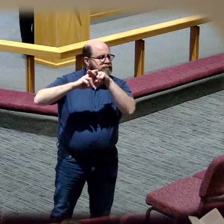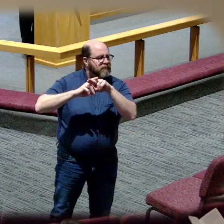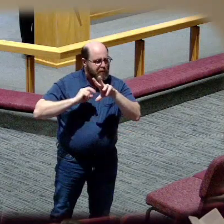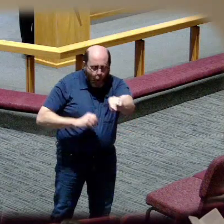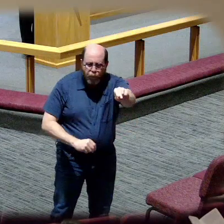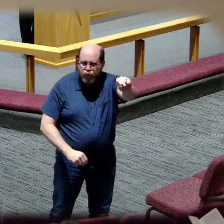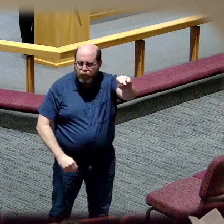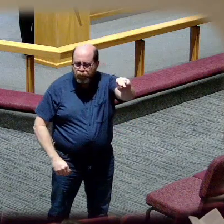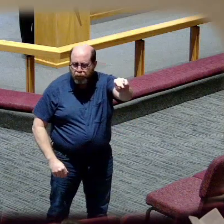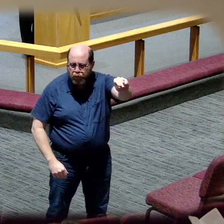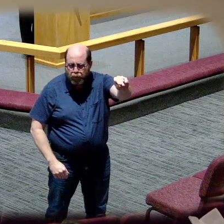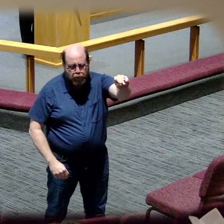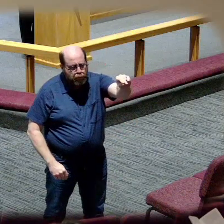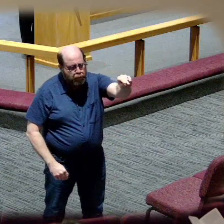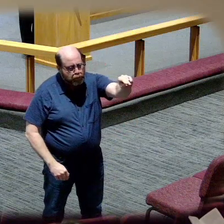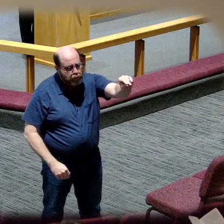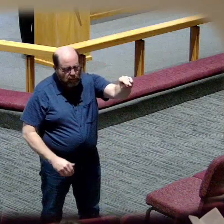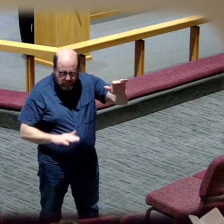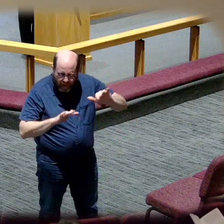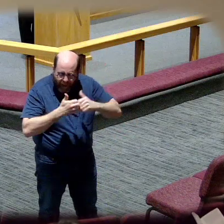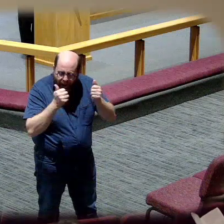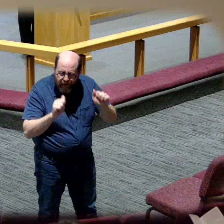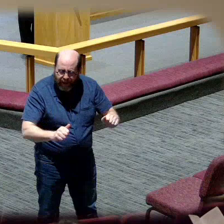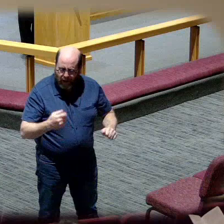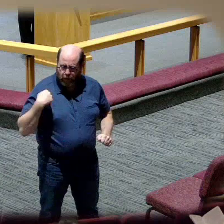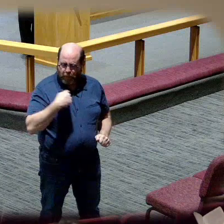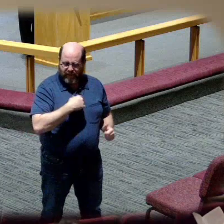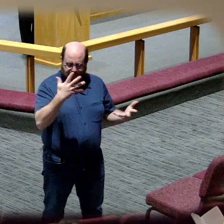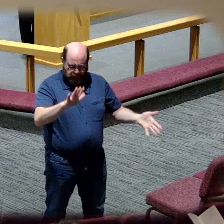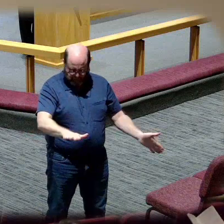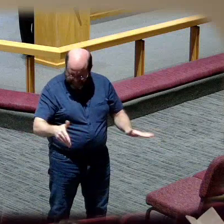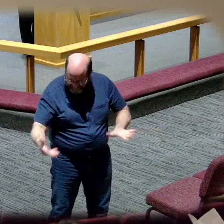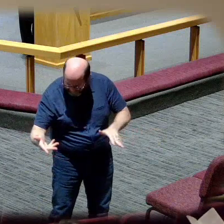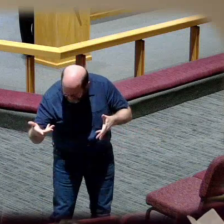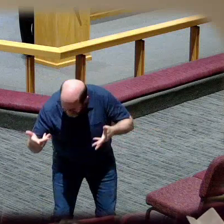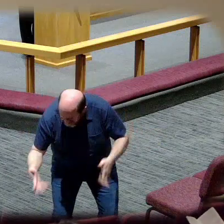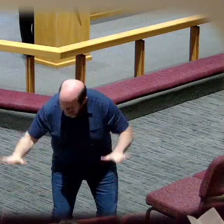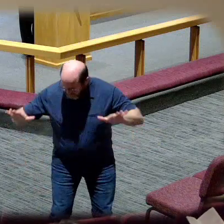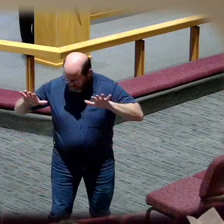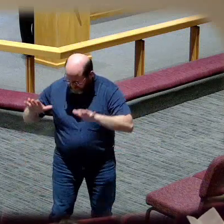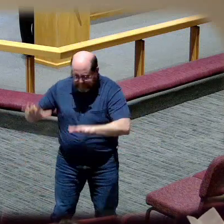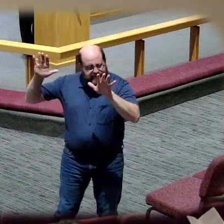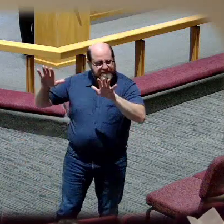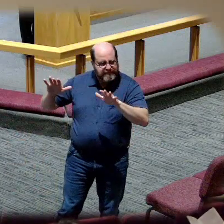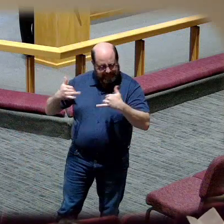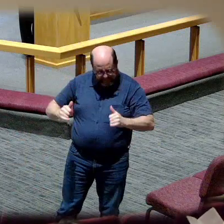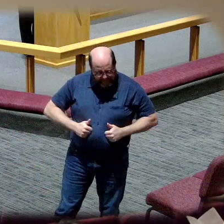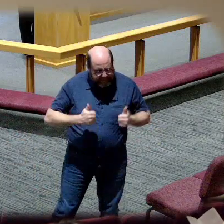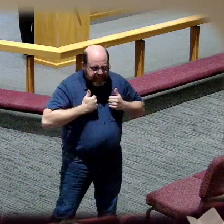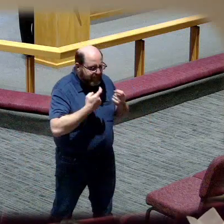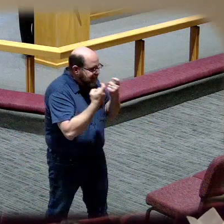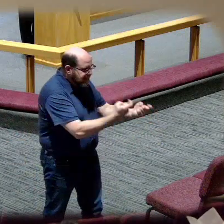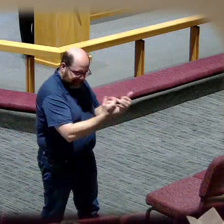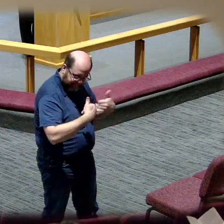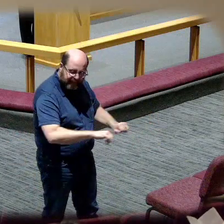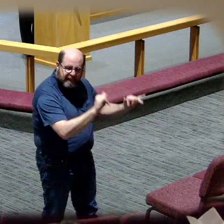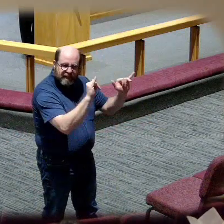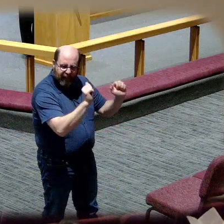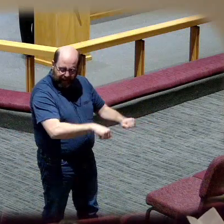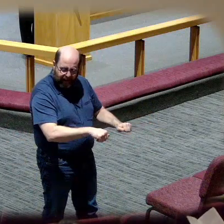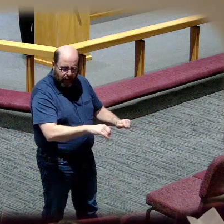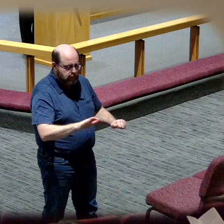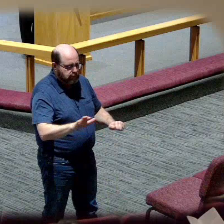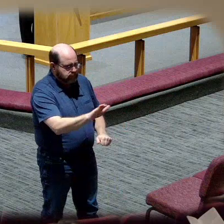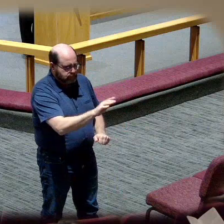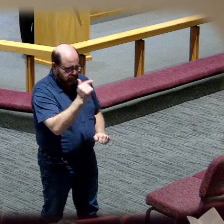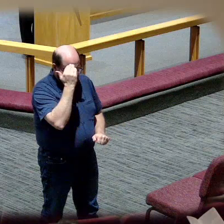means. How can we who have died in sin still live in it? Do you not know that all of